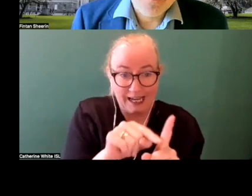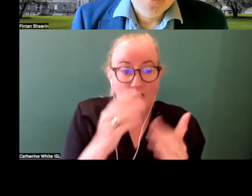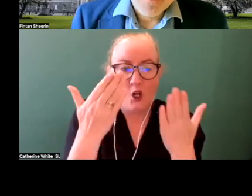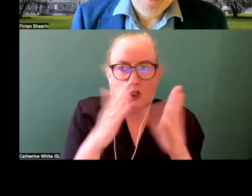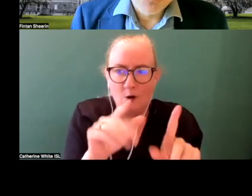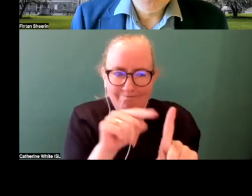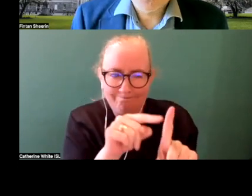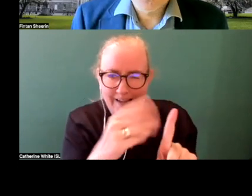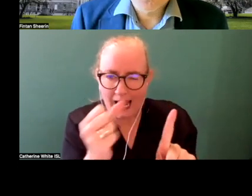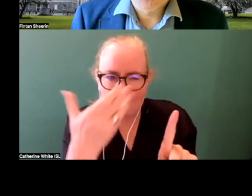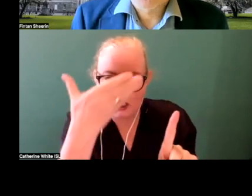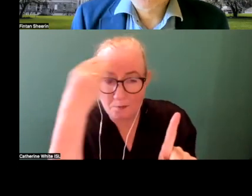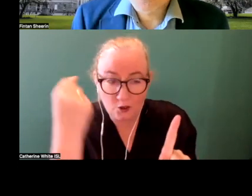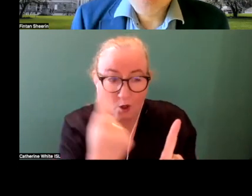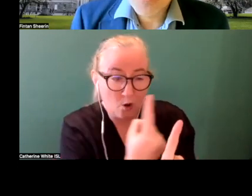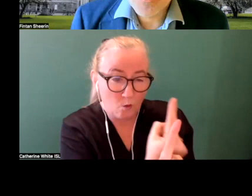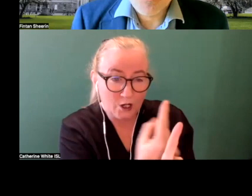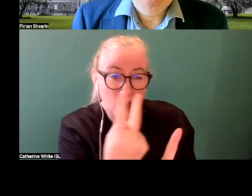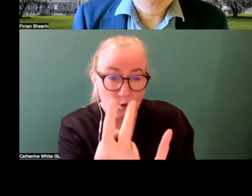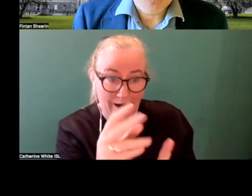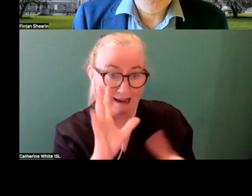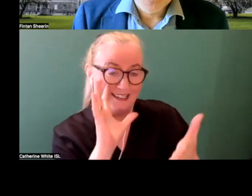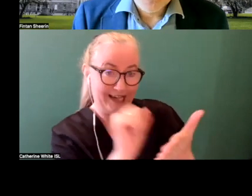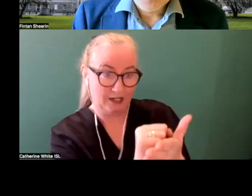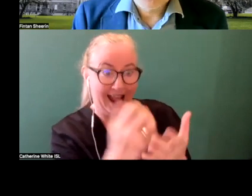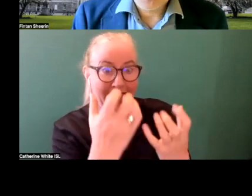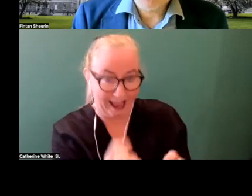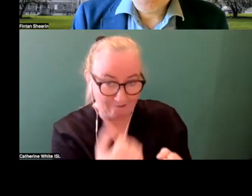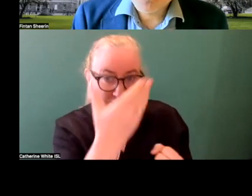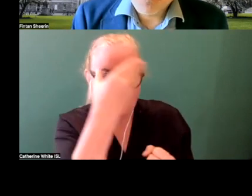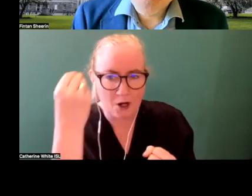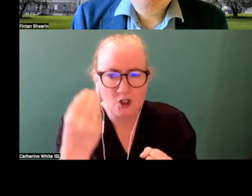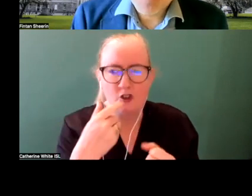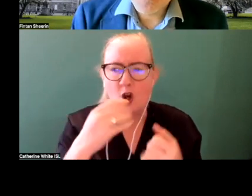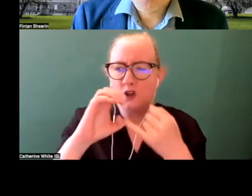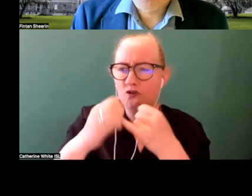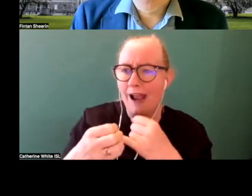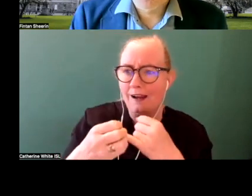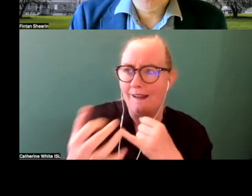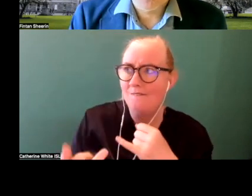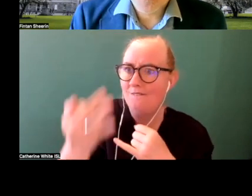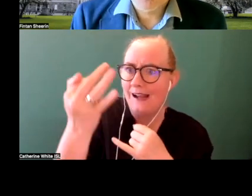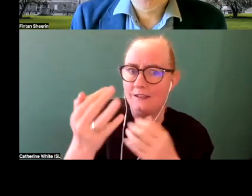dementia, and one or two would have got a diagnosis of dementia. So trying to find space